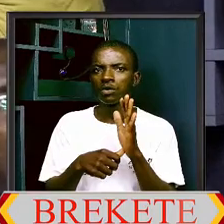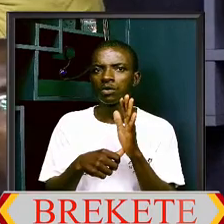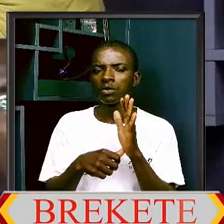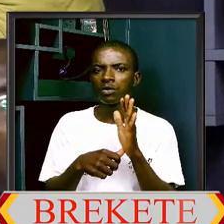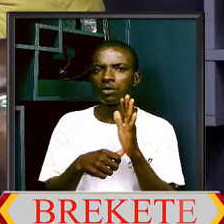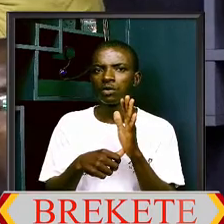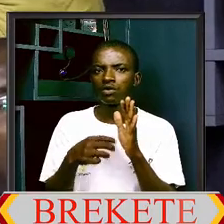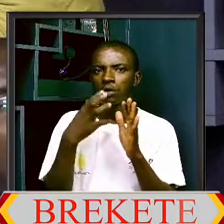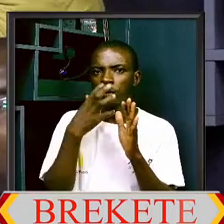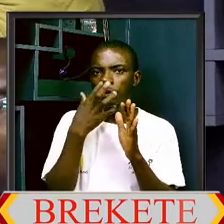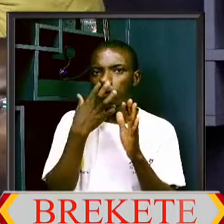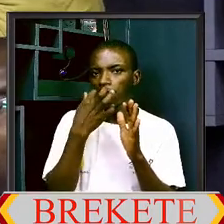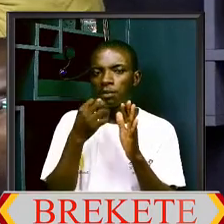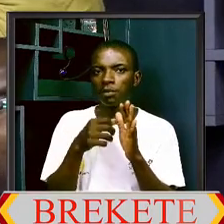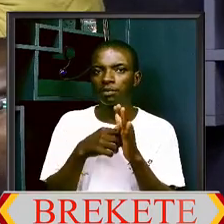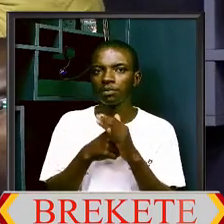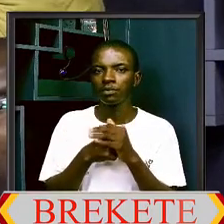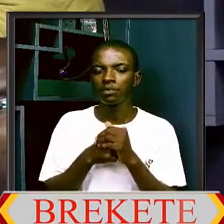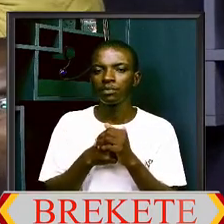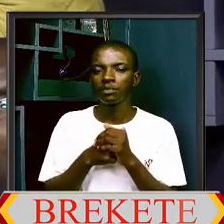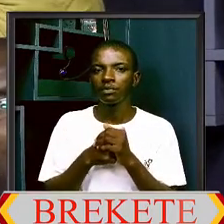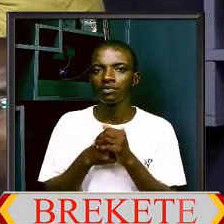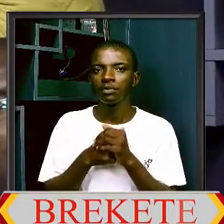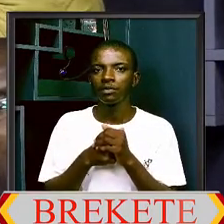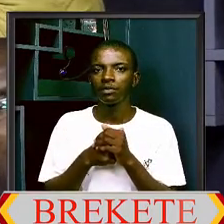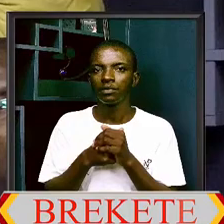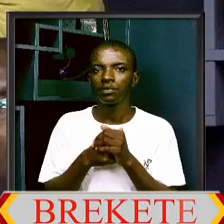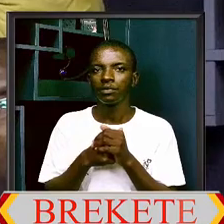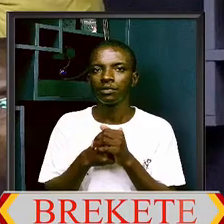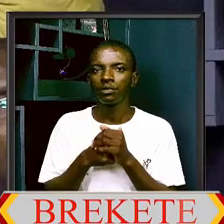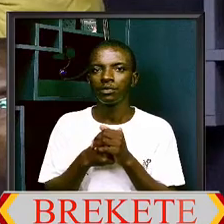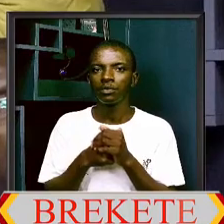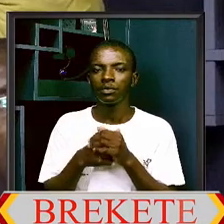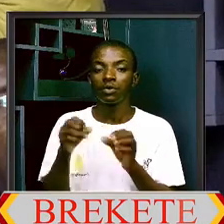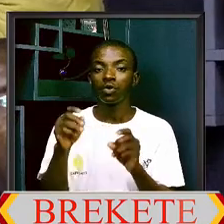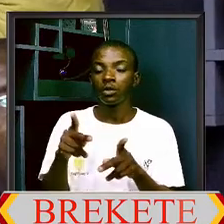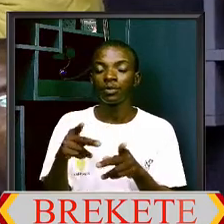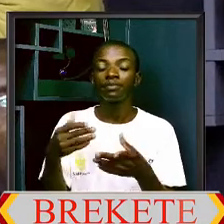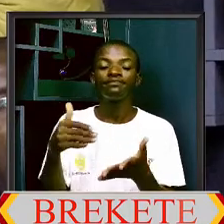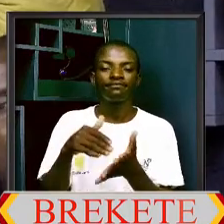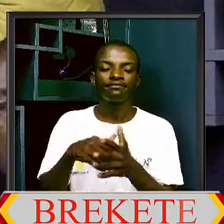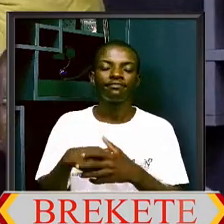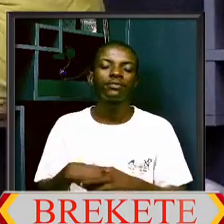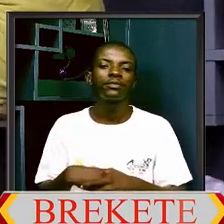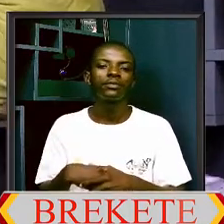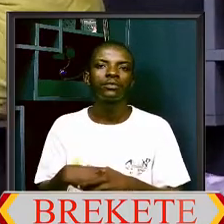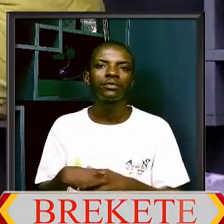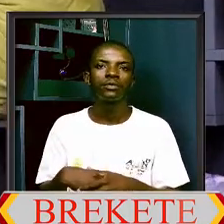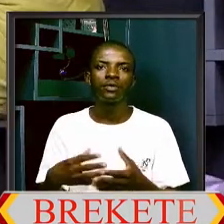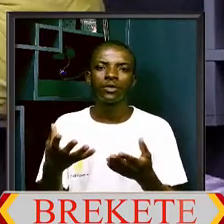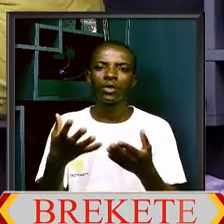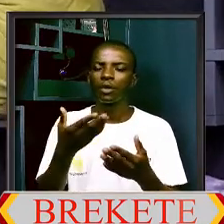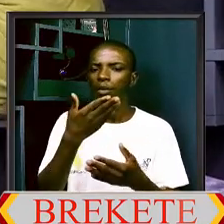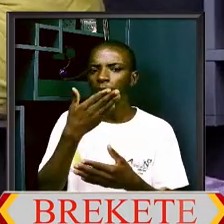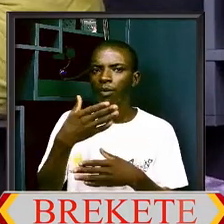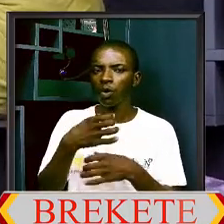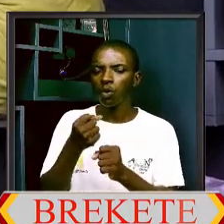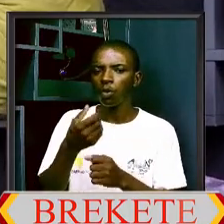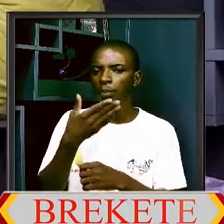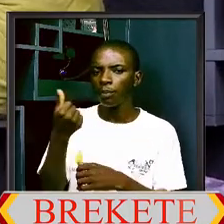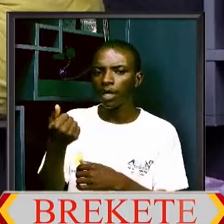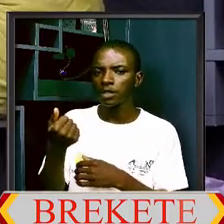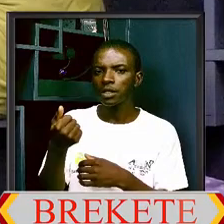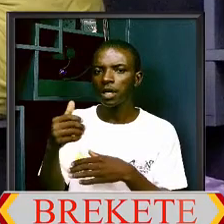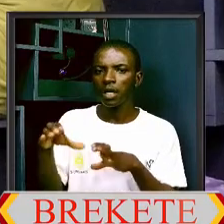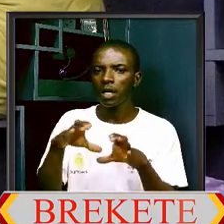embarrass ourselves every time start aesh sir okay um I W best